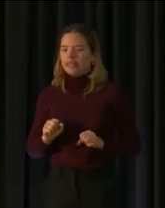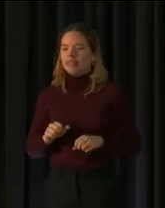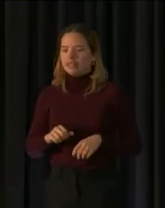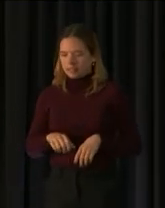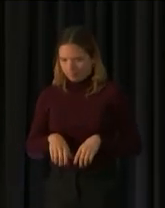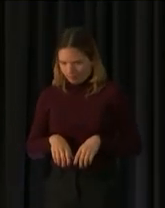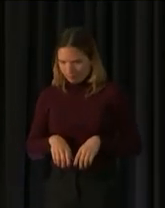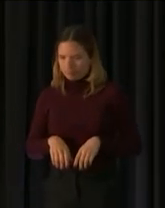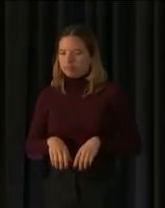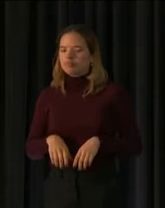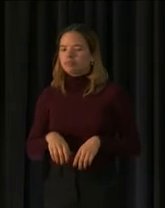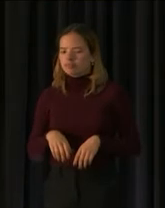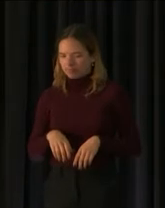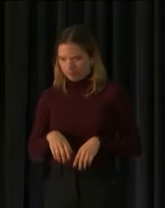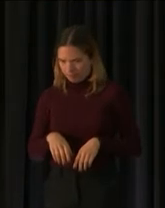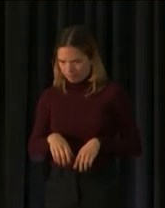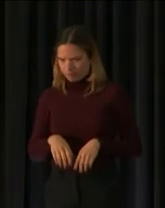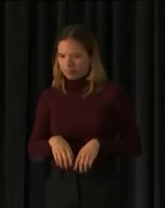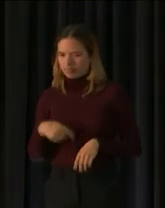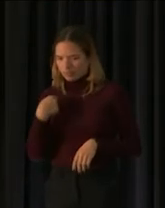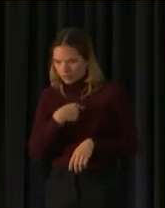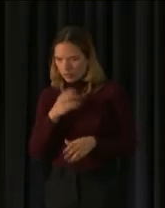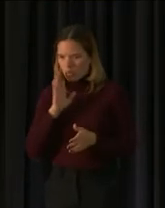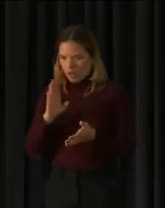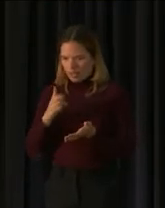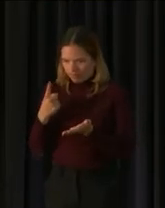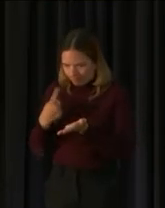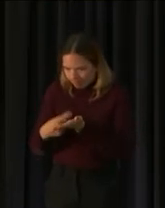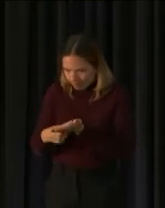buildings during this time. Thank you. Cynthia?